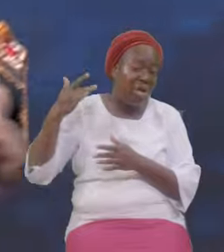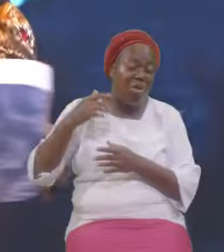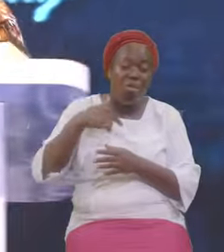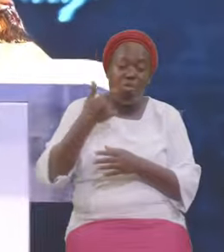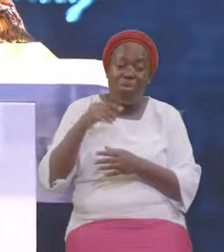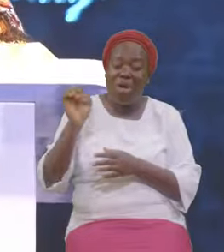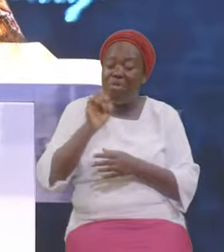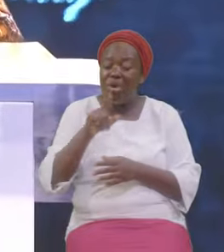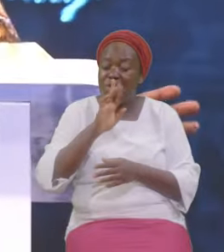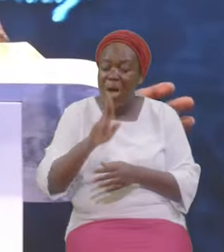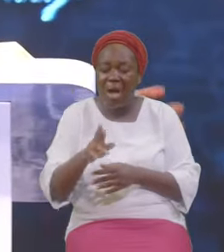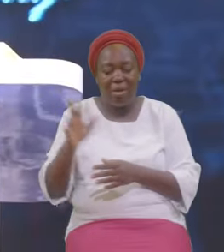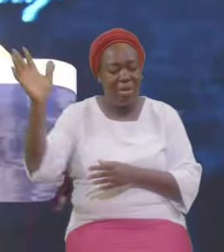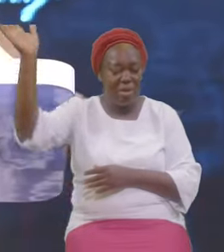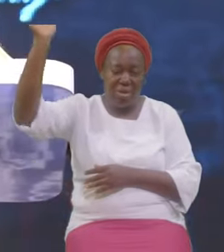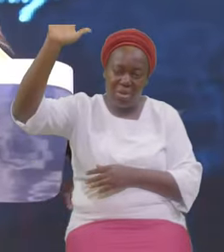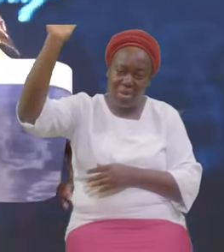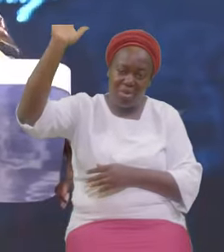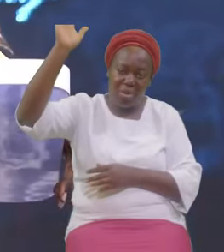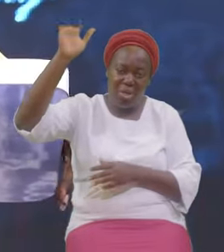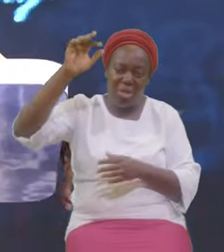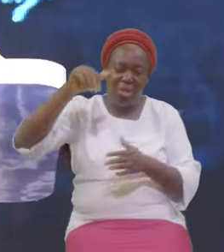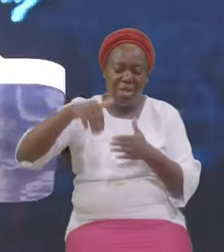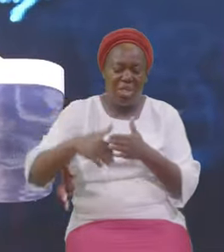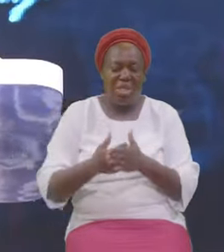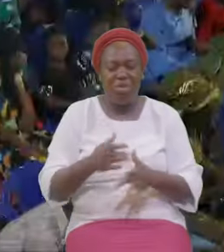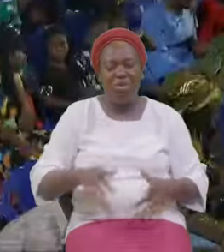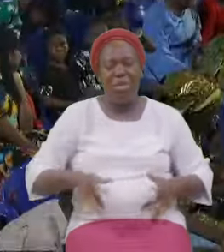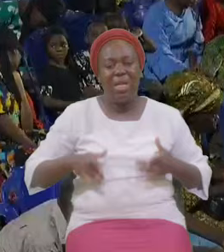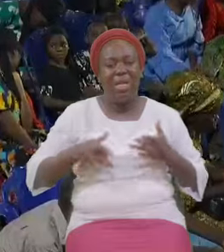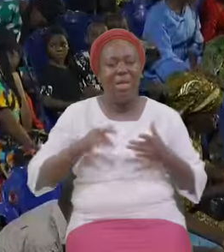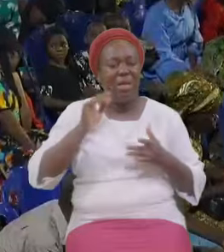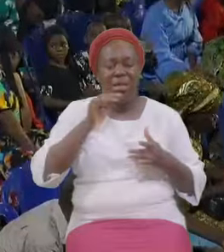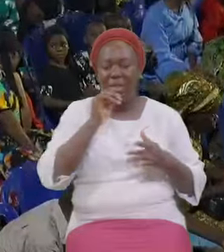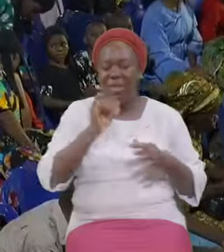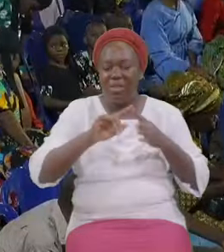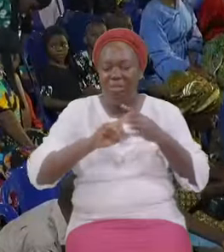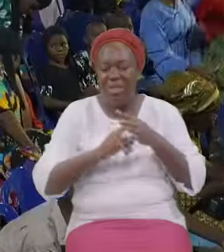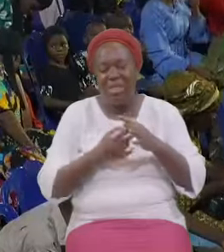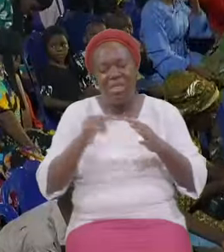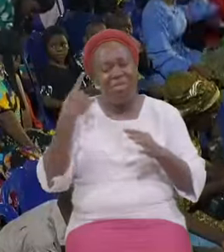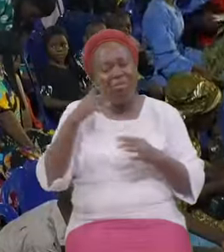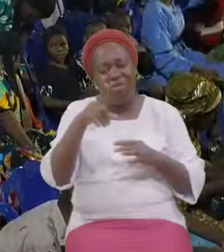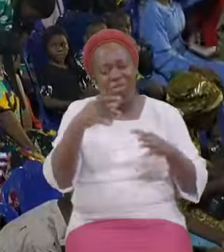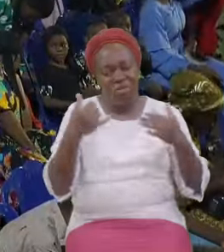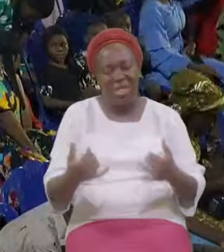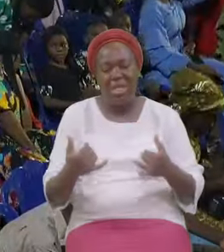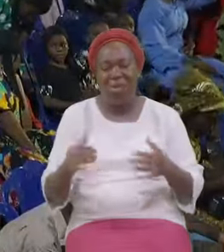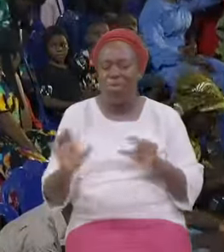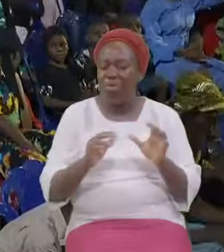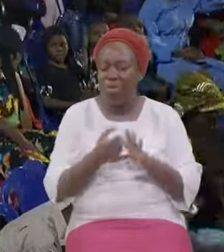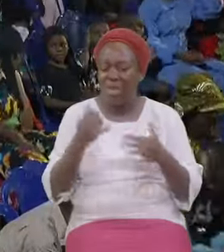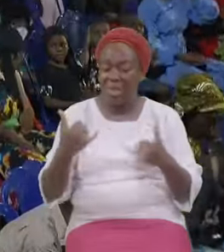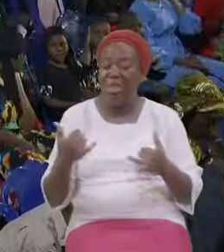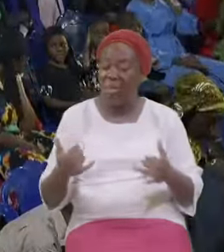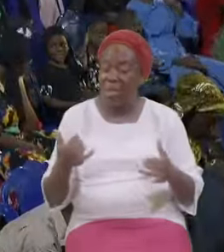hand. New life is beginning for you now. Do that now. Do that now. Don't